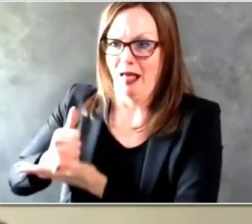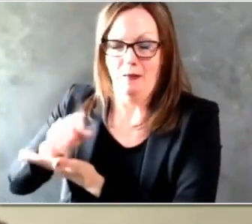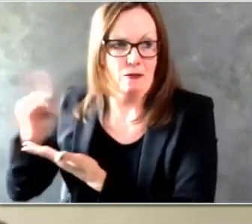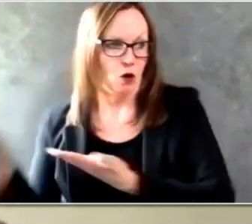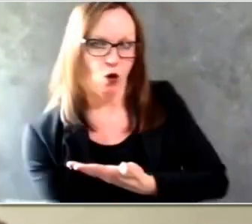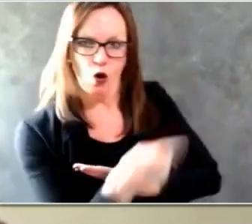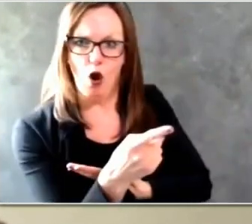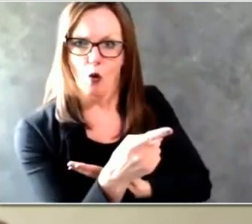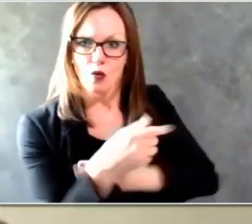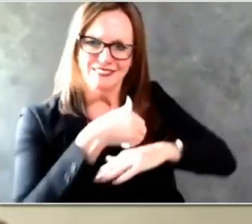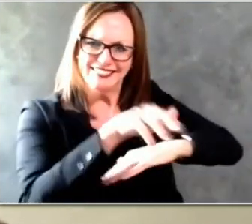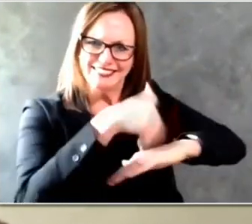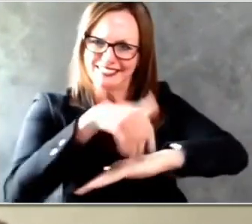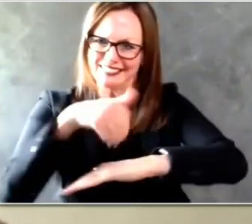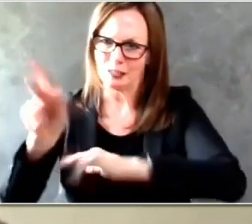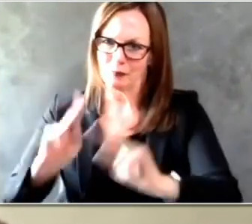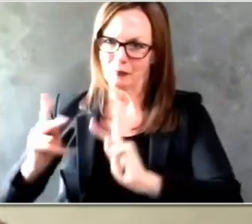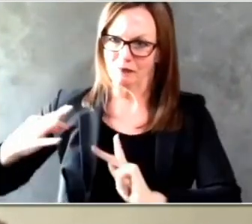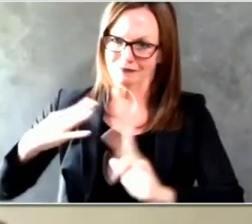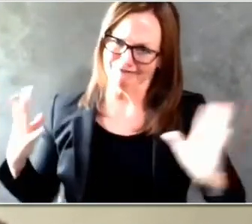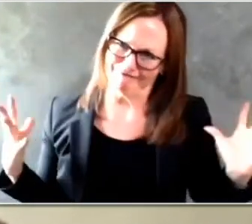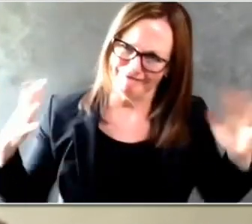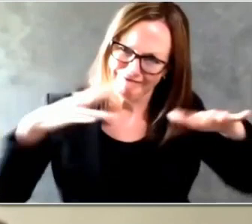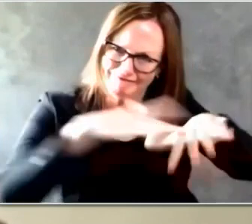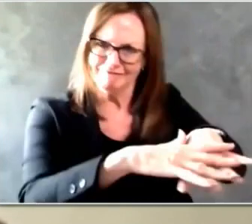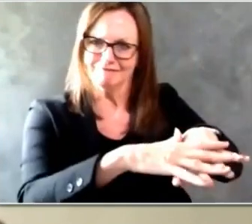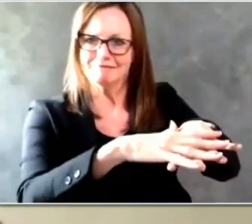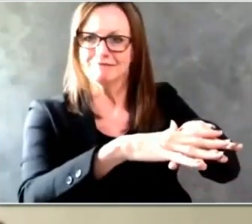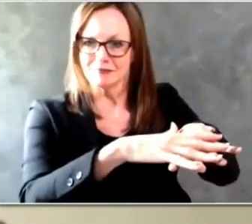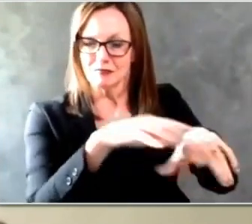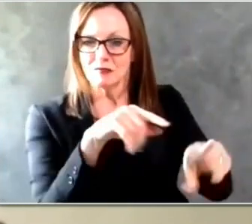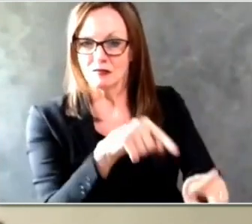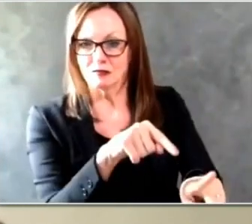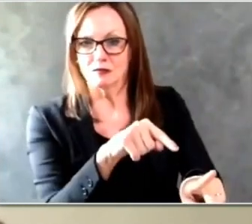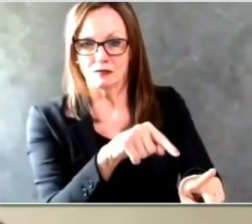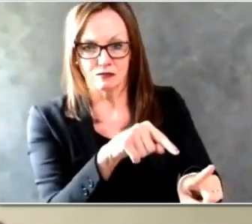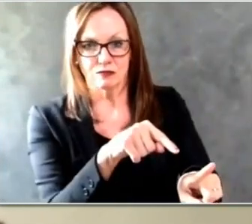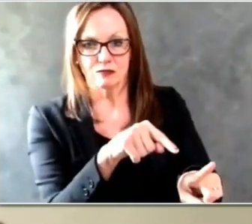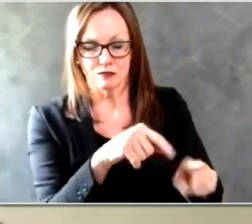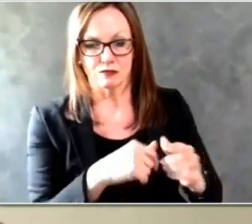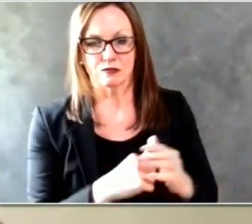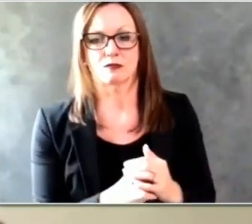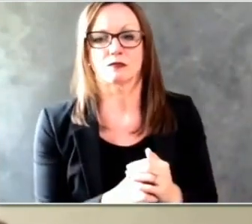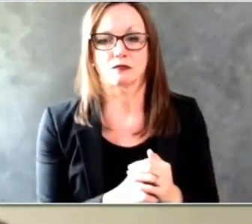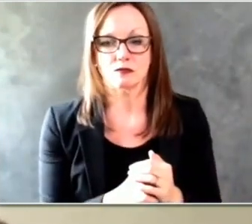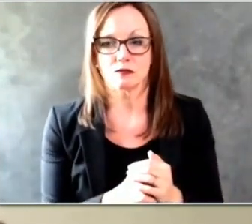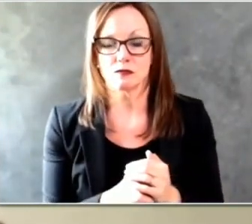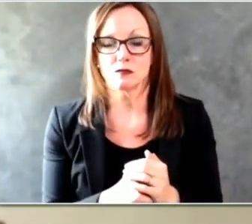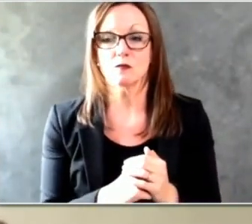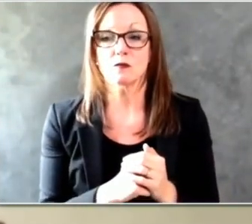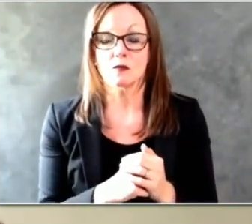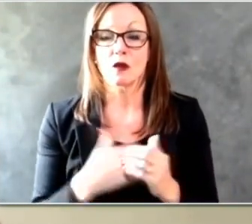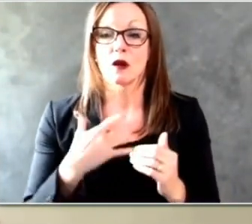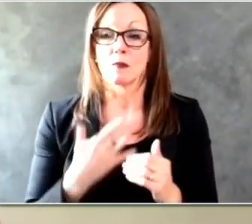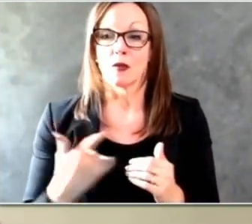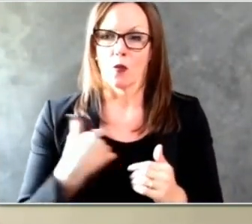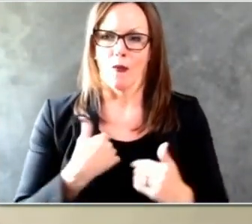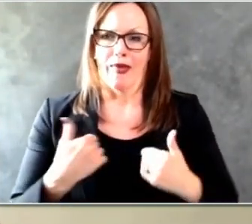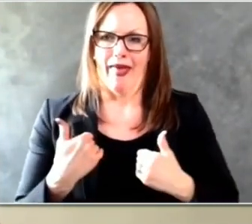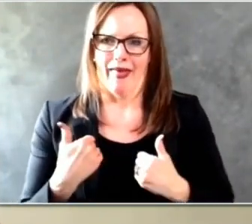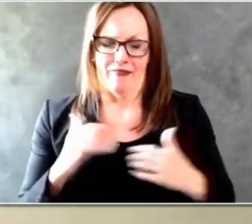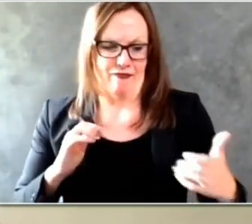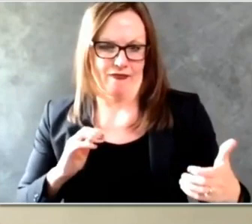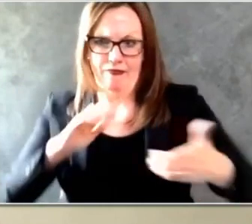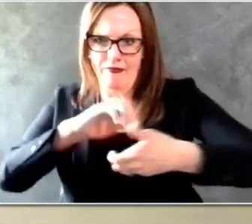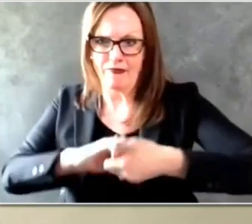managers, every day our State Emergency Operations Center manager he basically puts all of